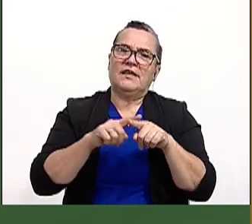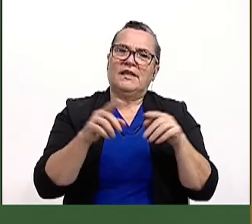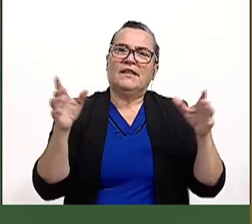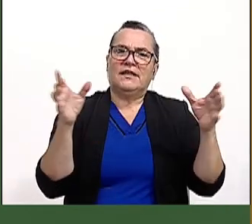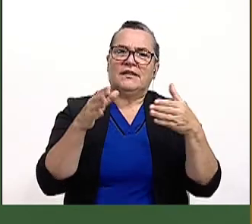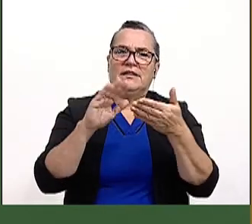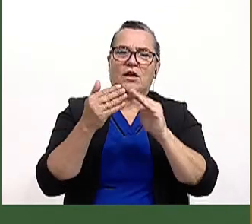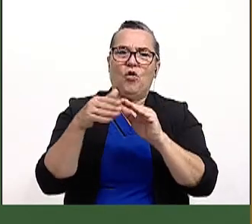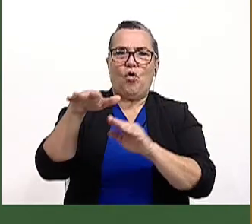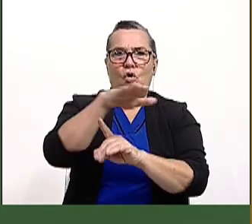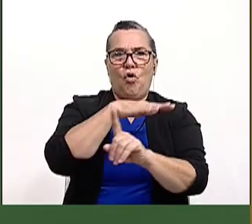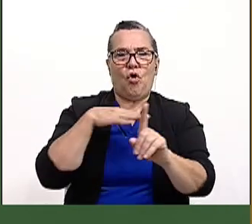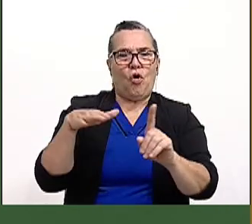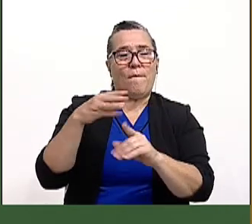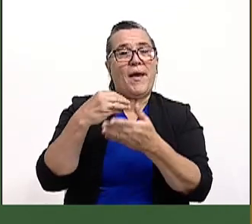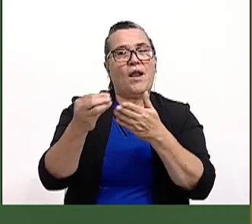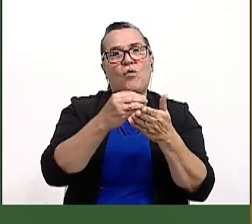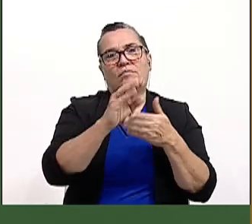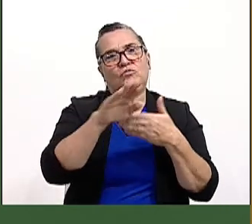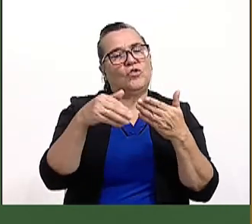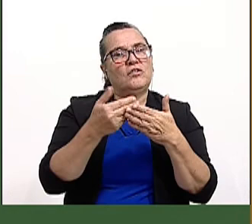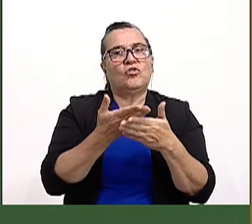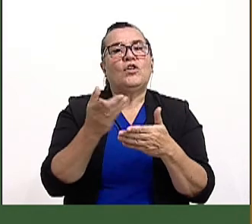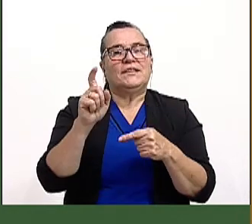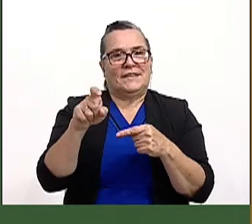get all the things they need.